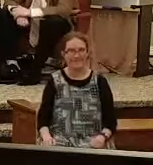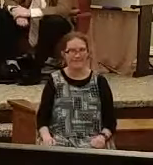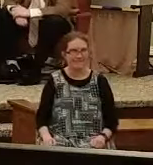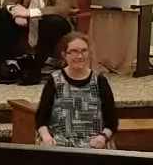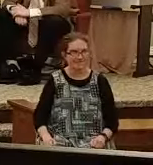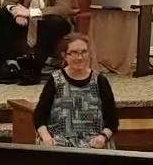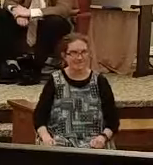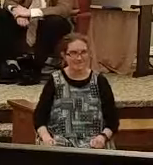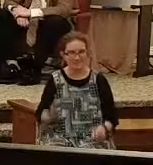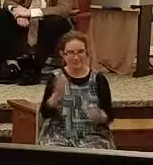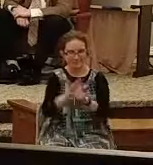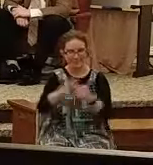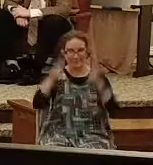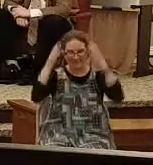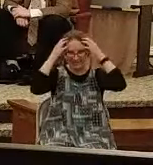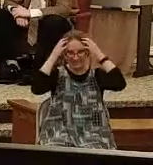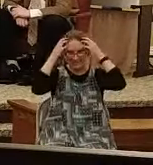Bullhead hair. Amen. Bullhead hair.